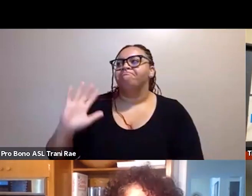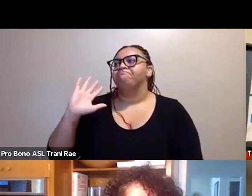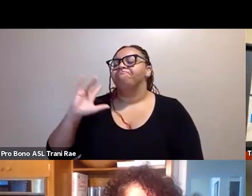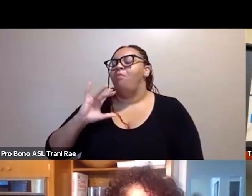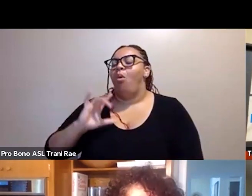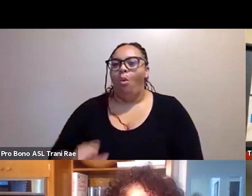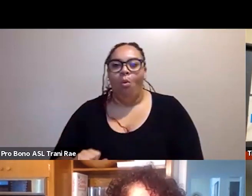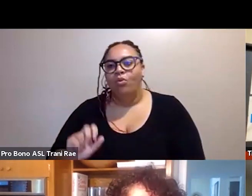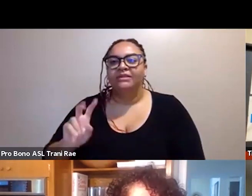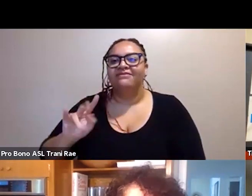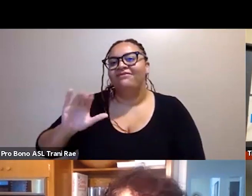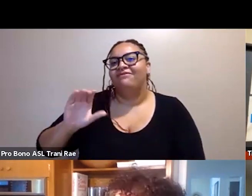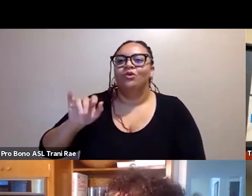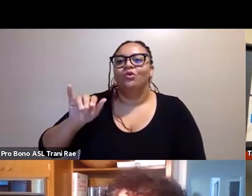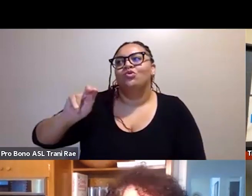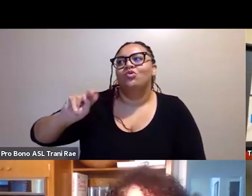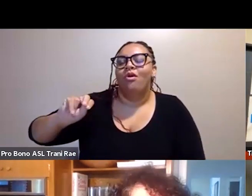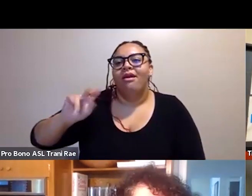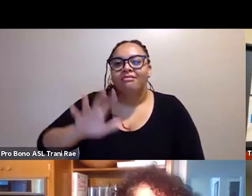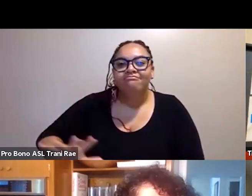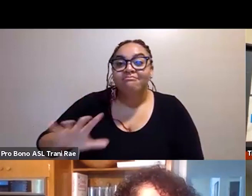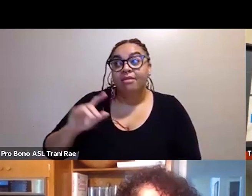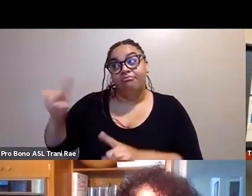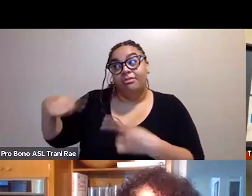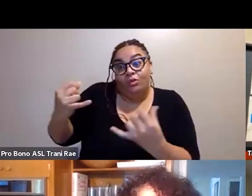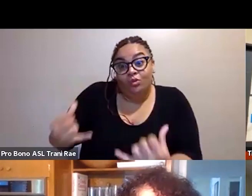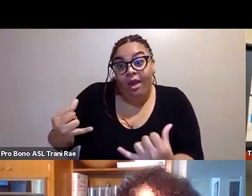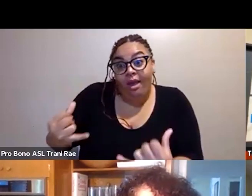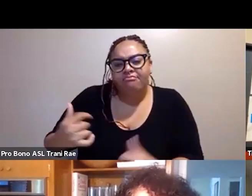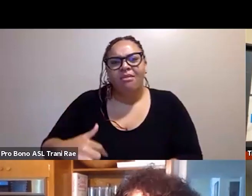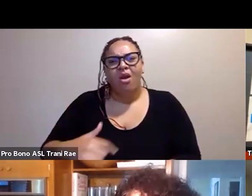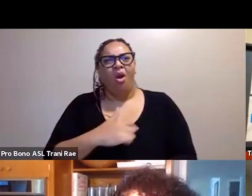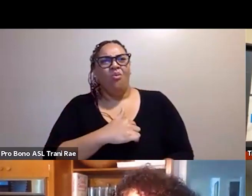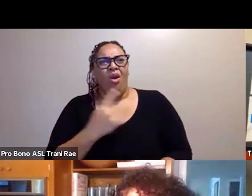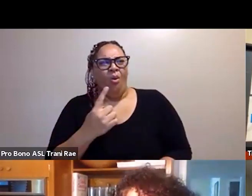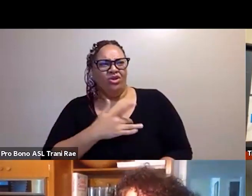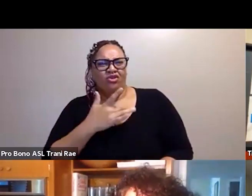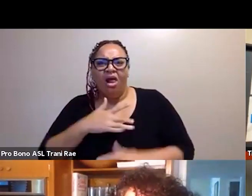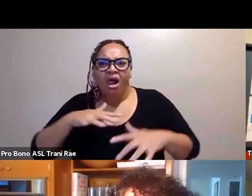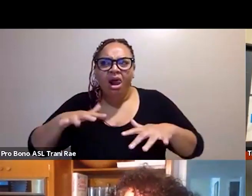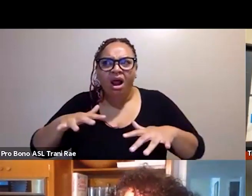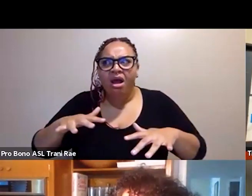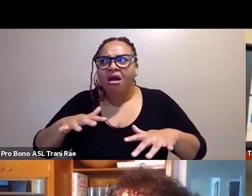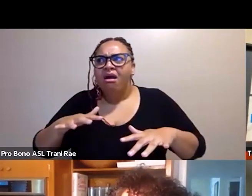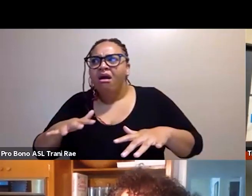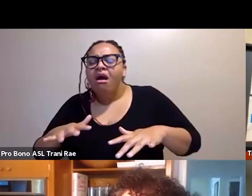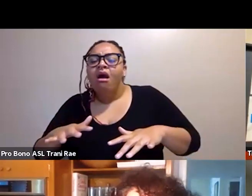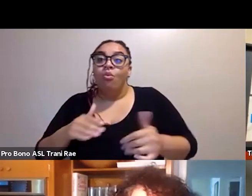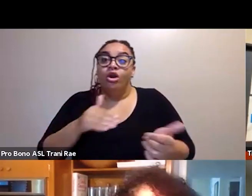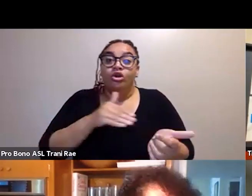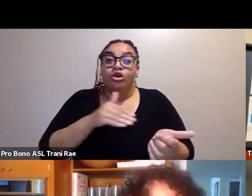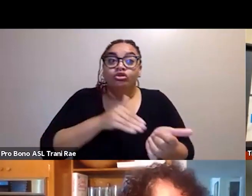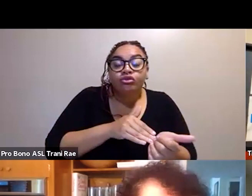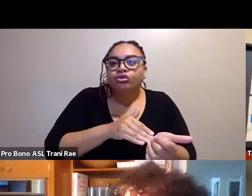again from the mid-1900s to today? Are we always to shake in our shoes when a doctor, especially but not